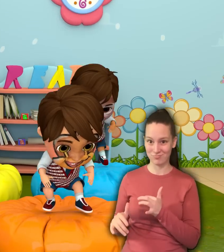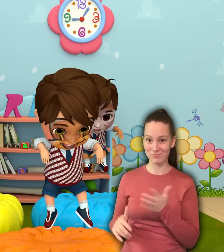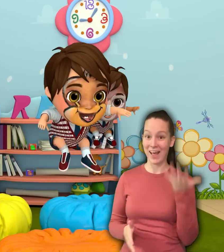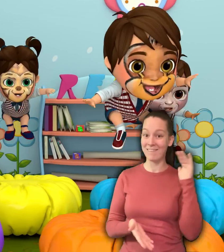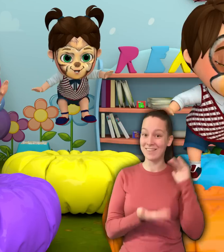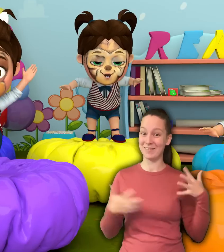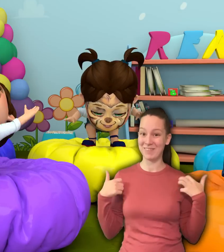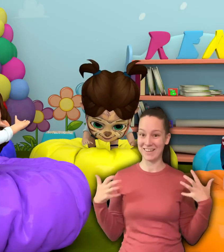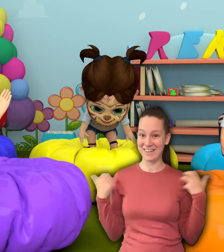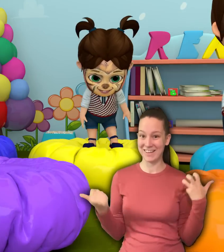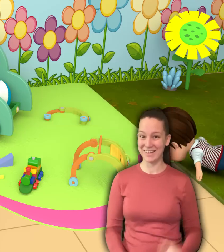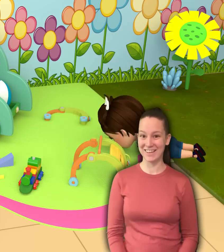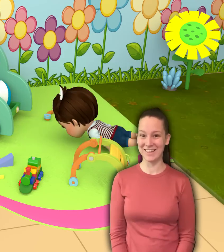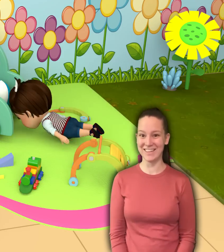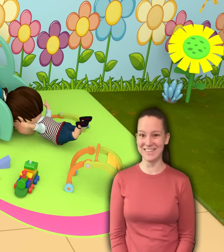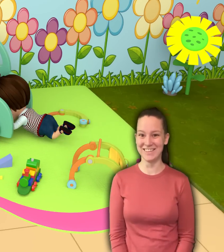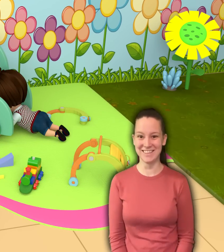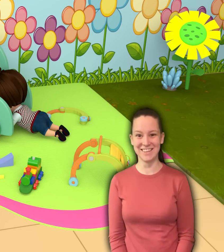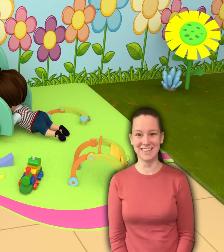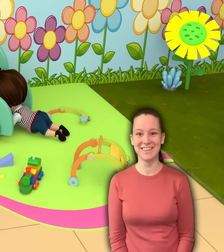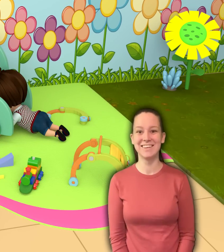goodbye Five Little